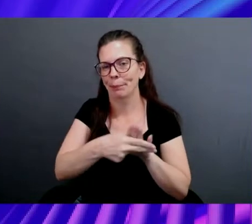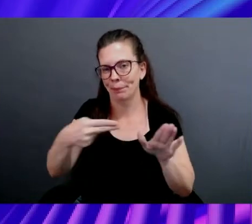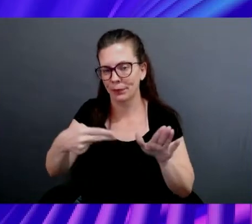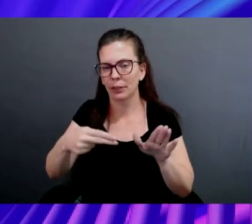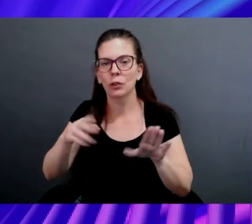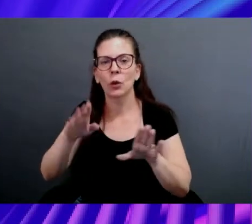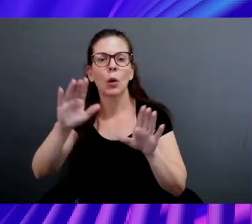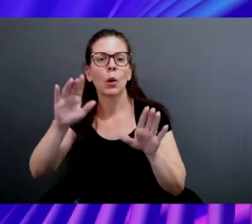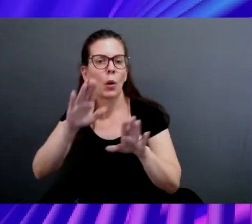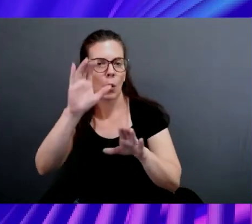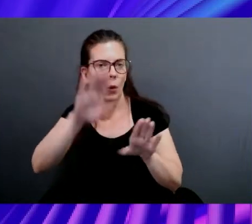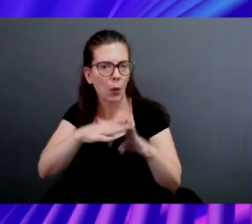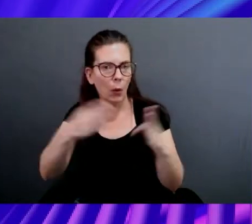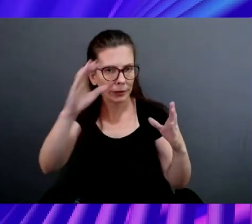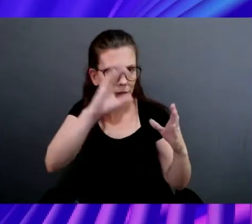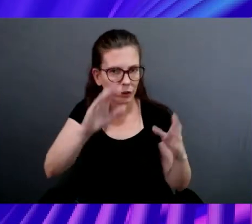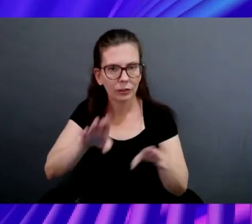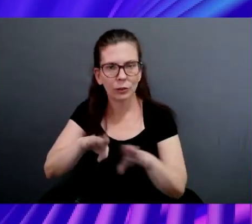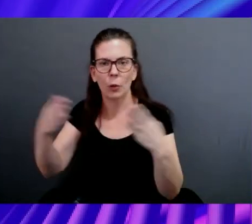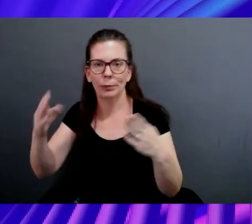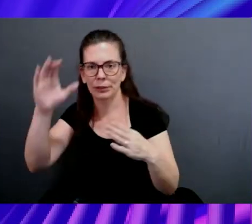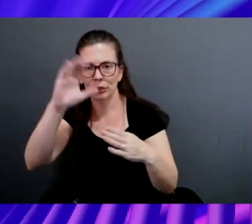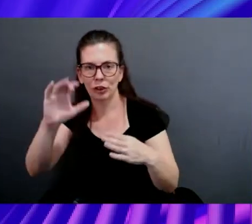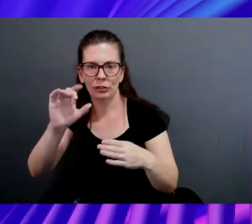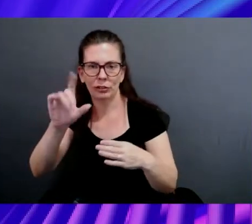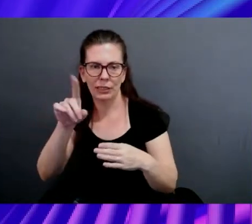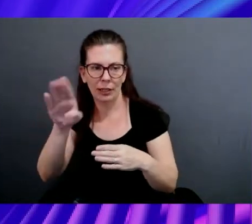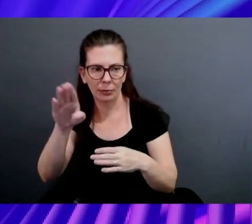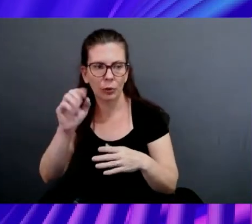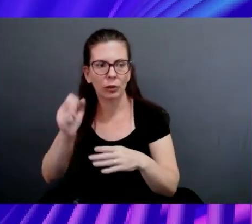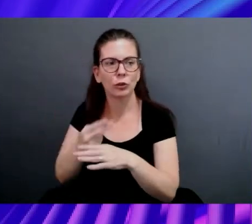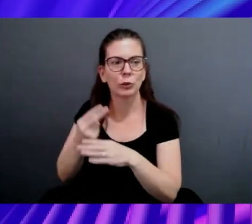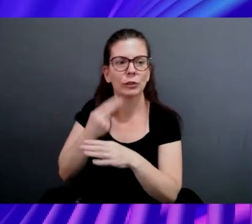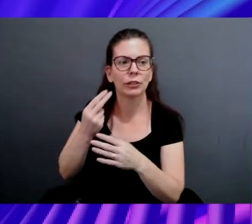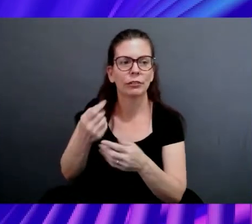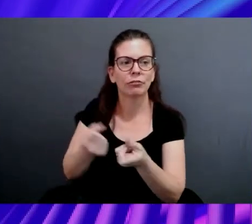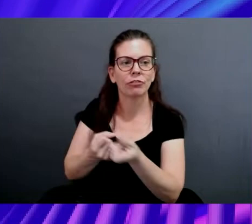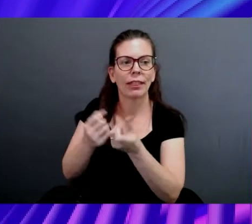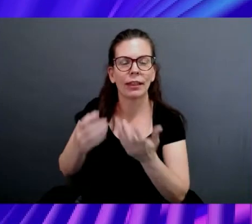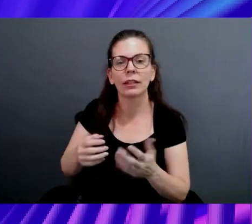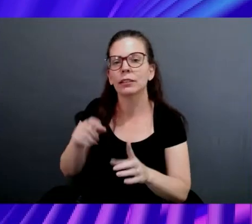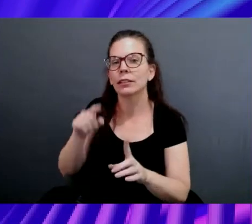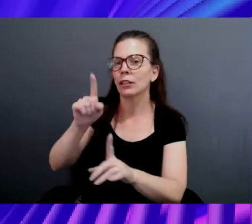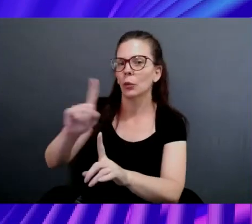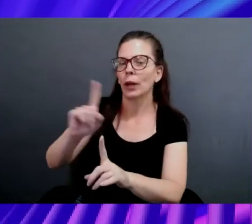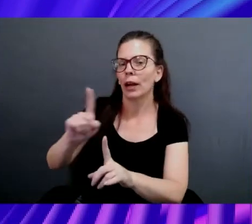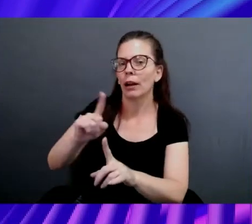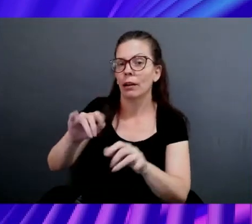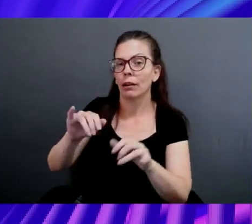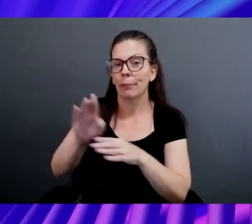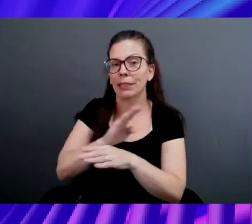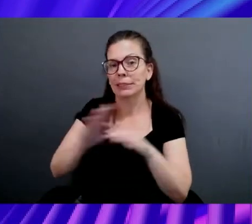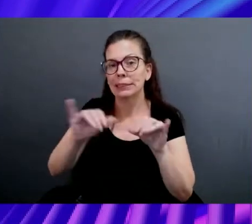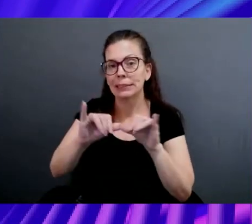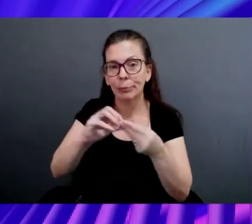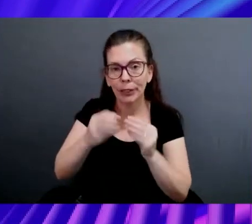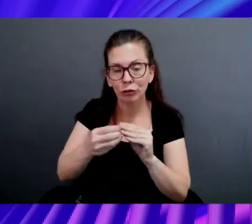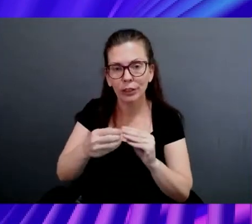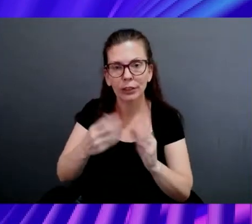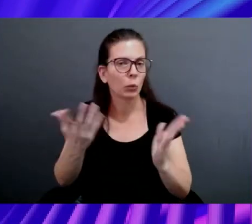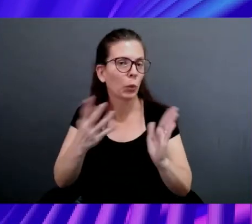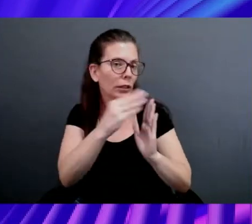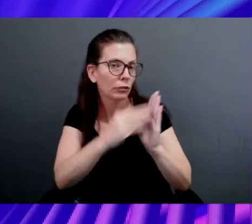a user-friendly dashboard. The dashboard could be your business metrics, where you want to track how your business is